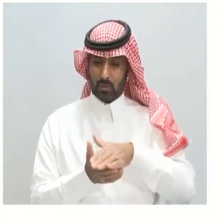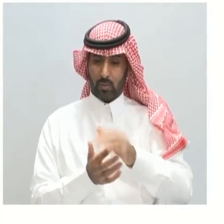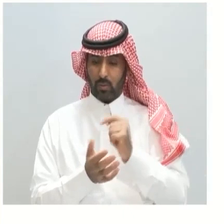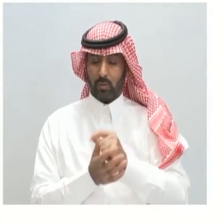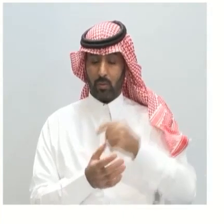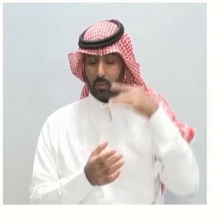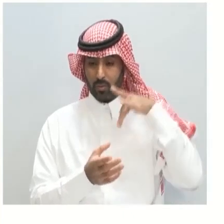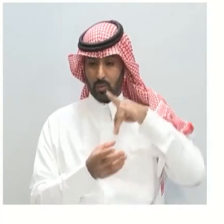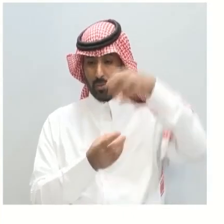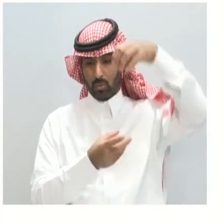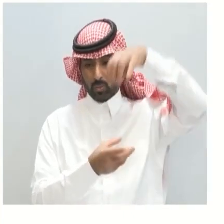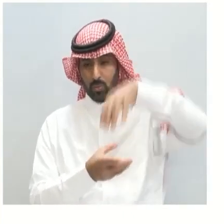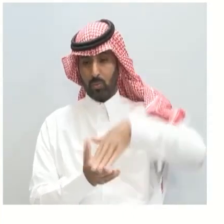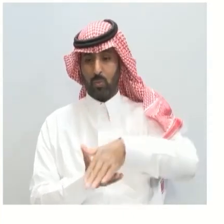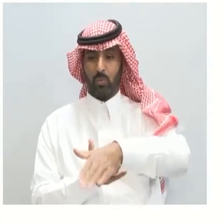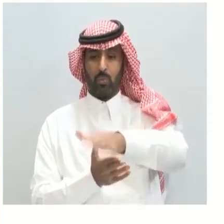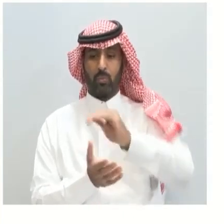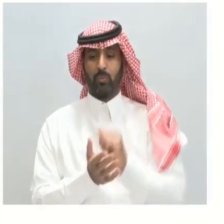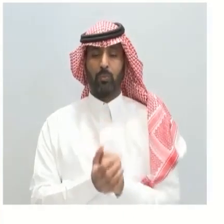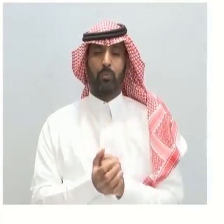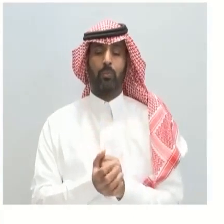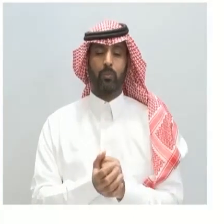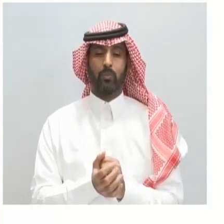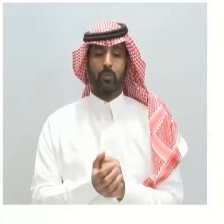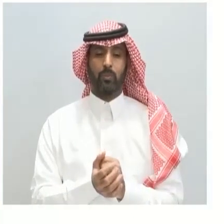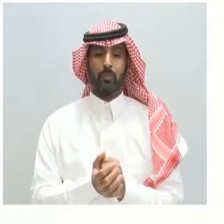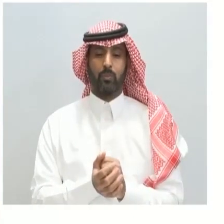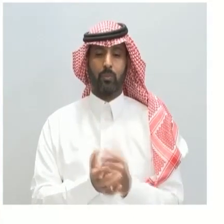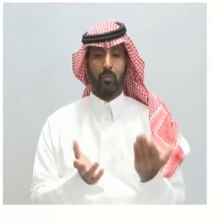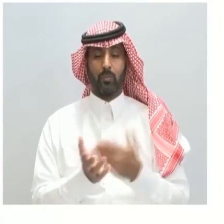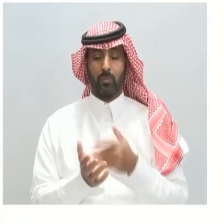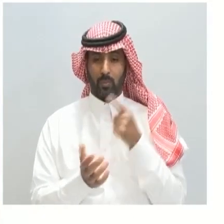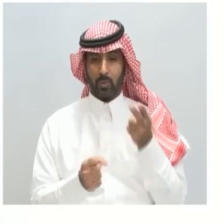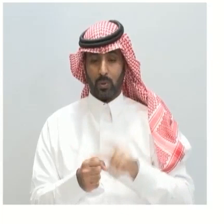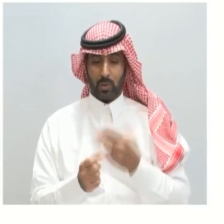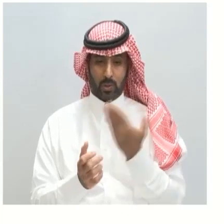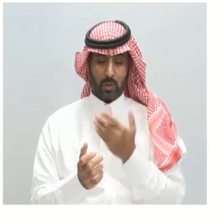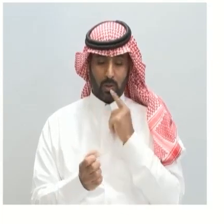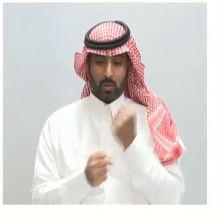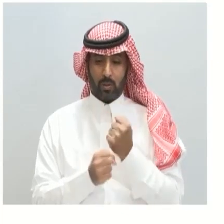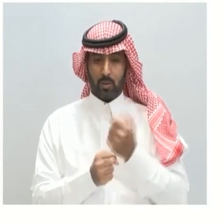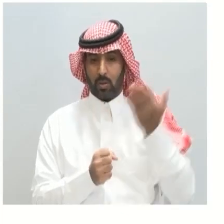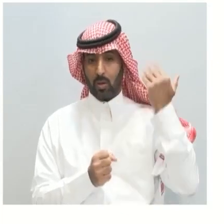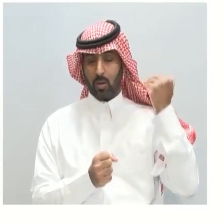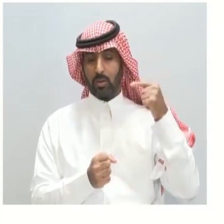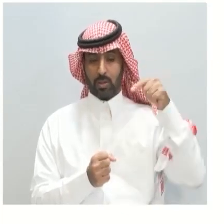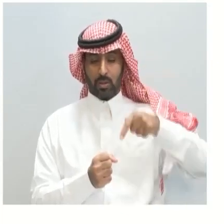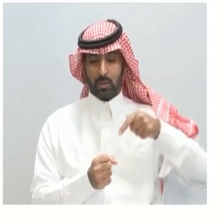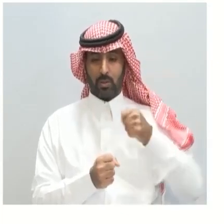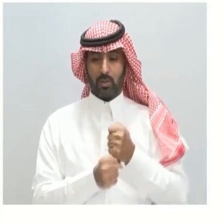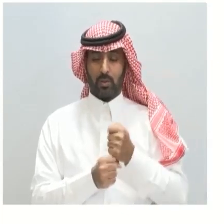something exciting for the skydiving. Let's read here together past and present